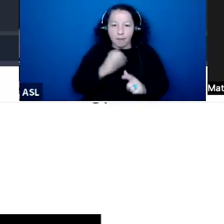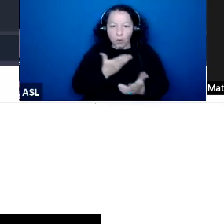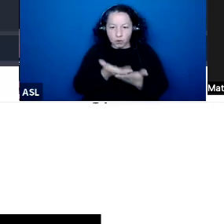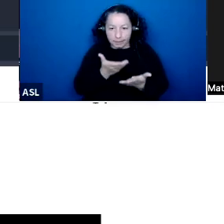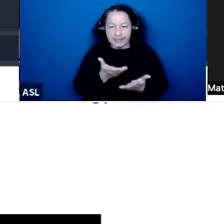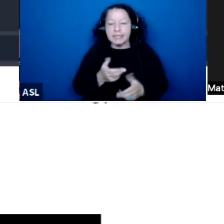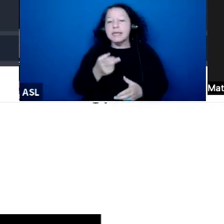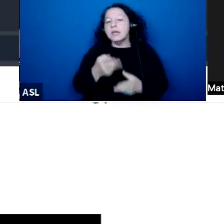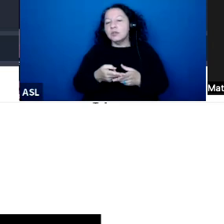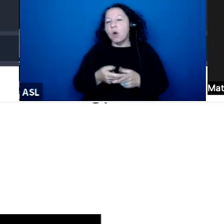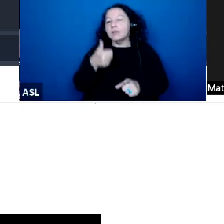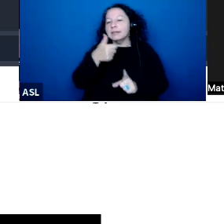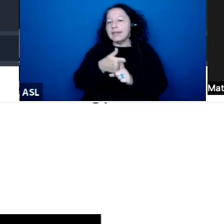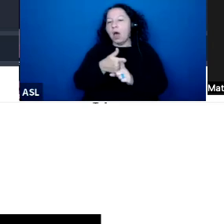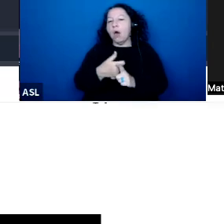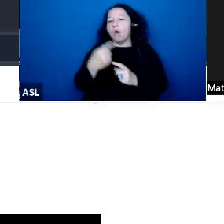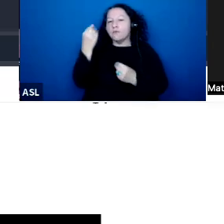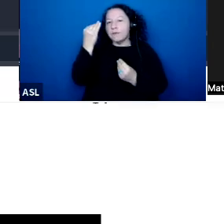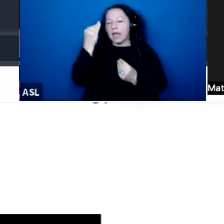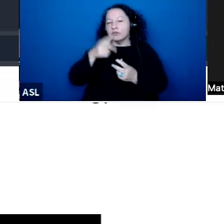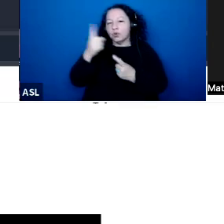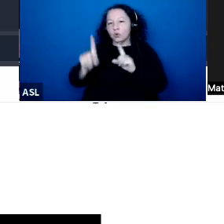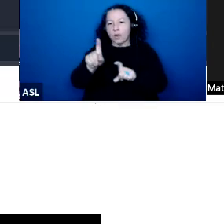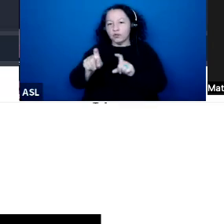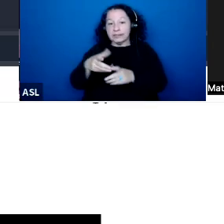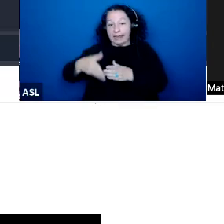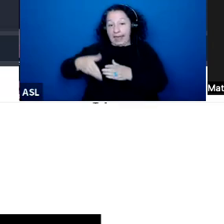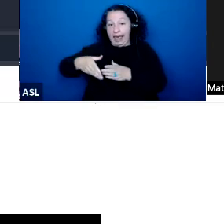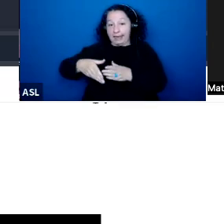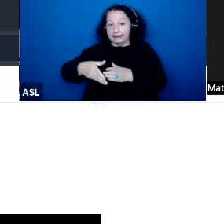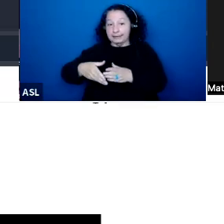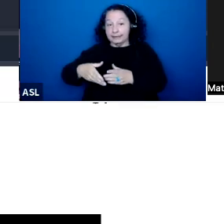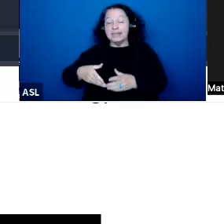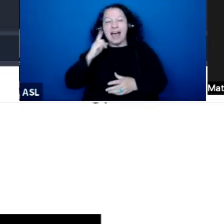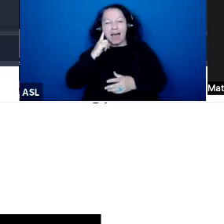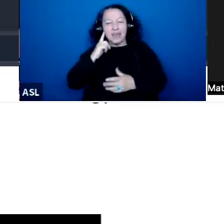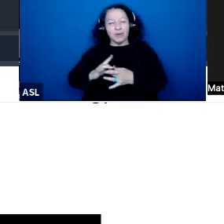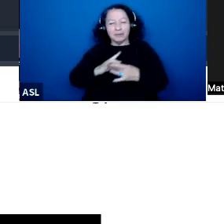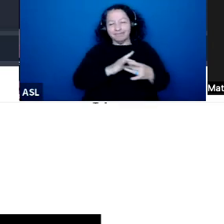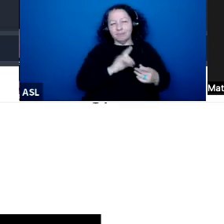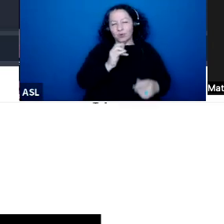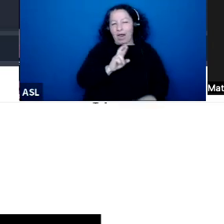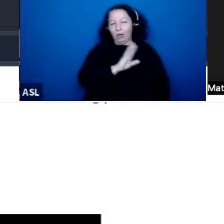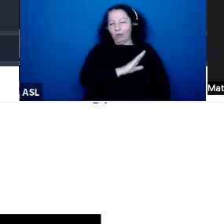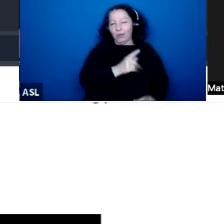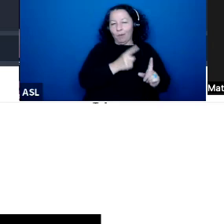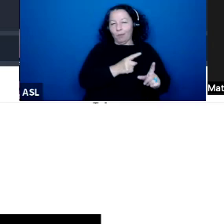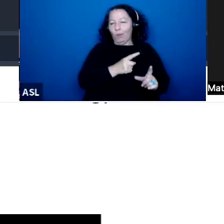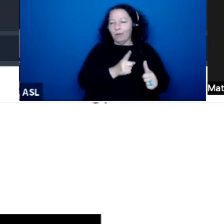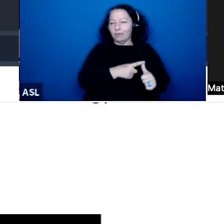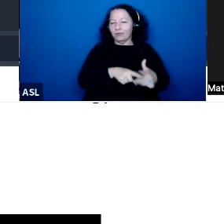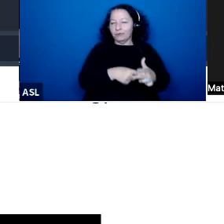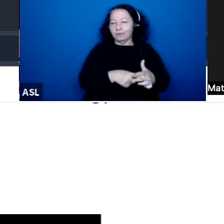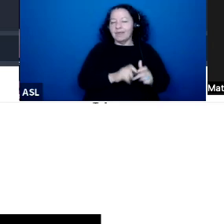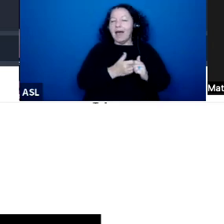the document that is self-reflection questions, which is at the end, that I think goes back to Taylor's point at the beginning